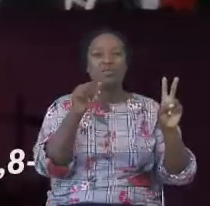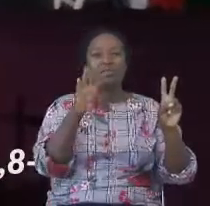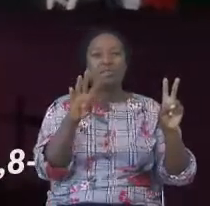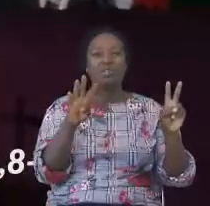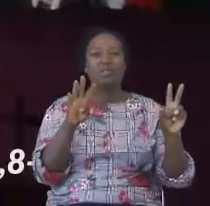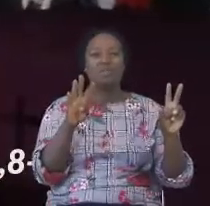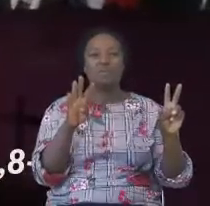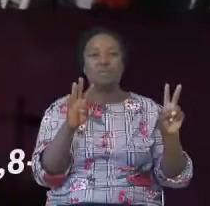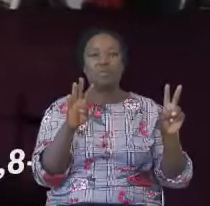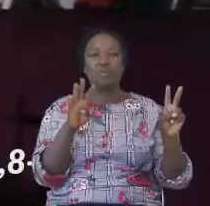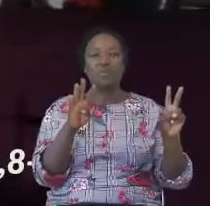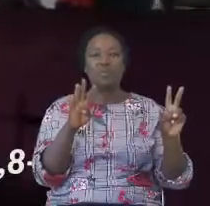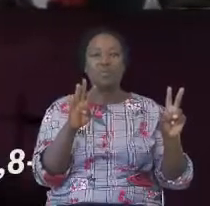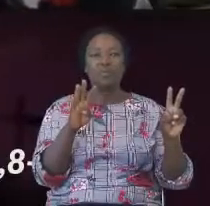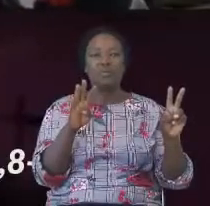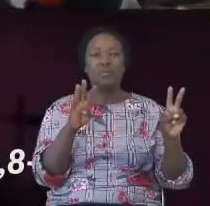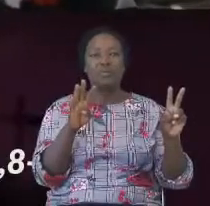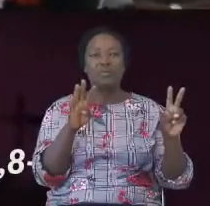Chapter 2,